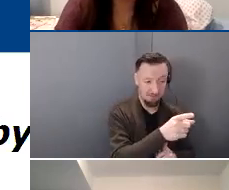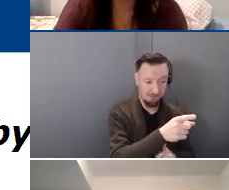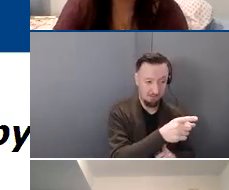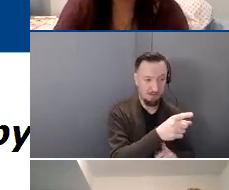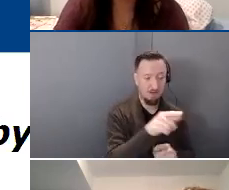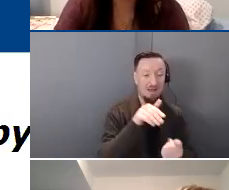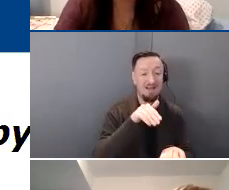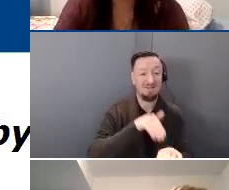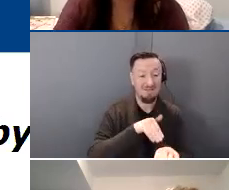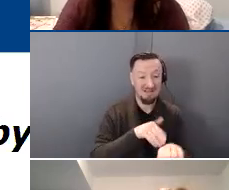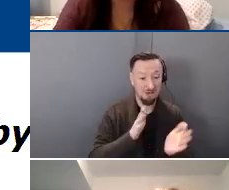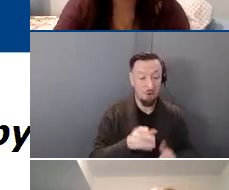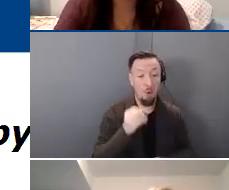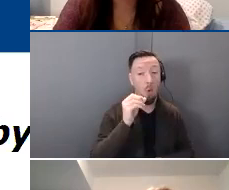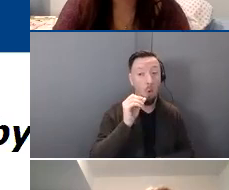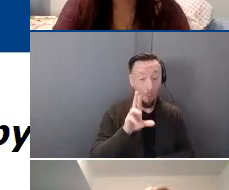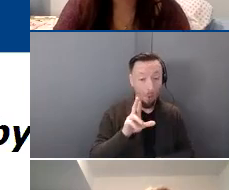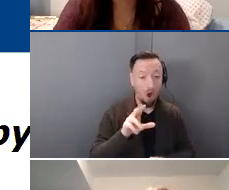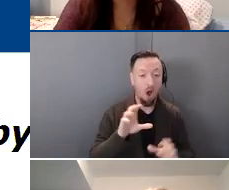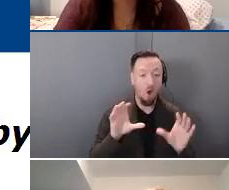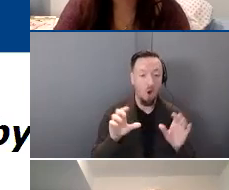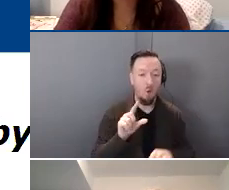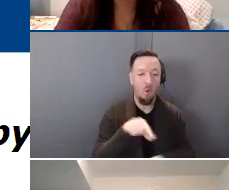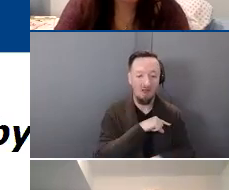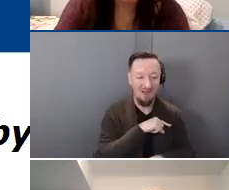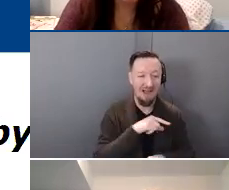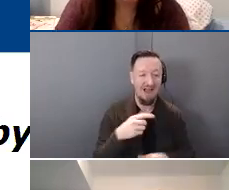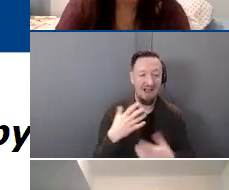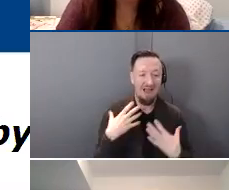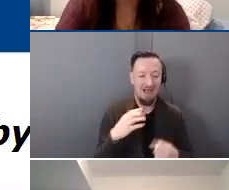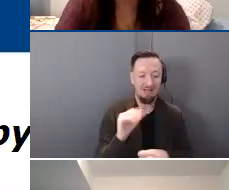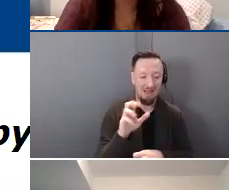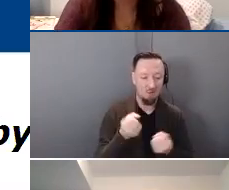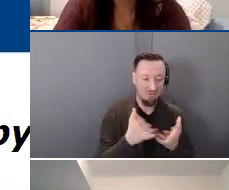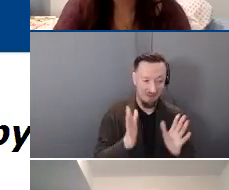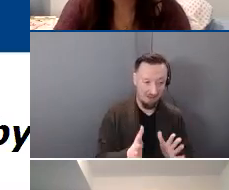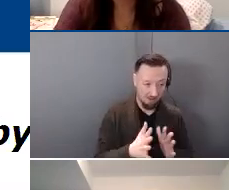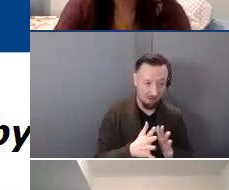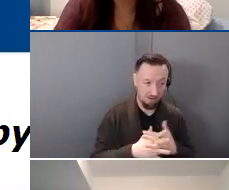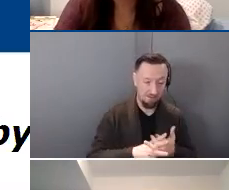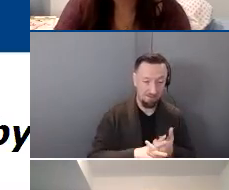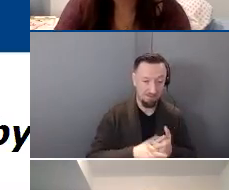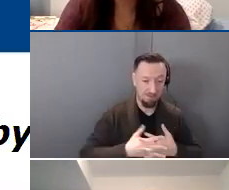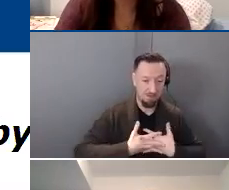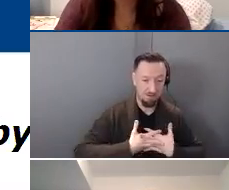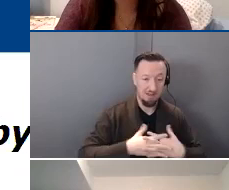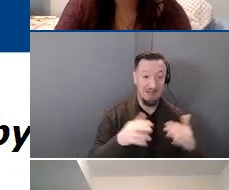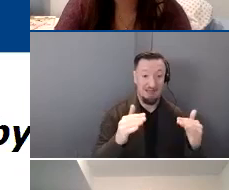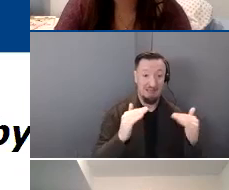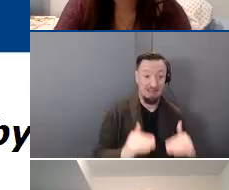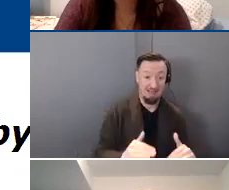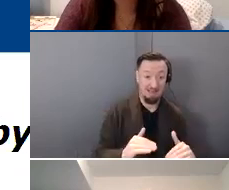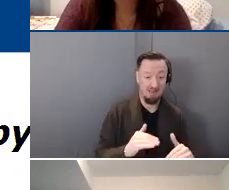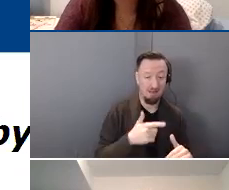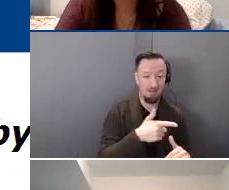or a qualified healthcare provider. And then the code beneath it would be the add-on code if it was